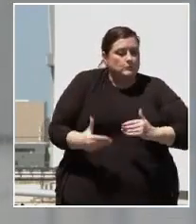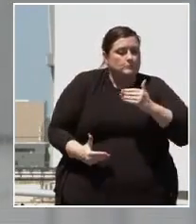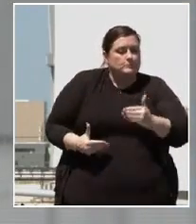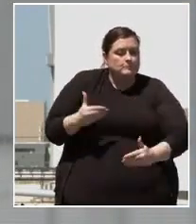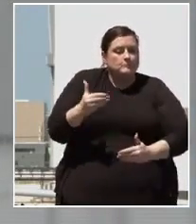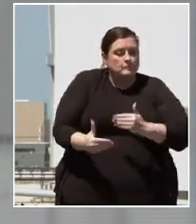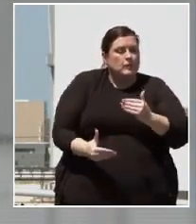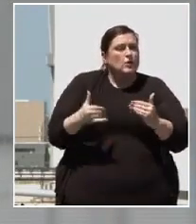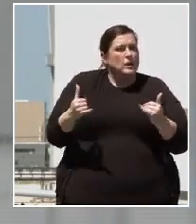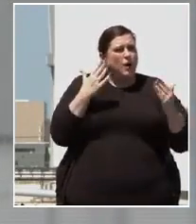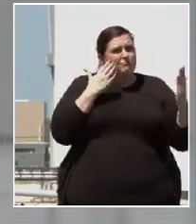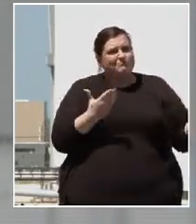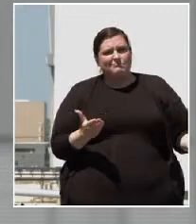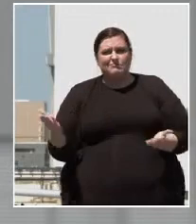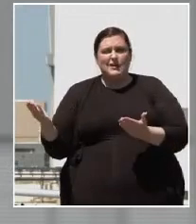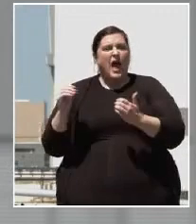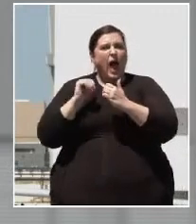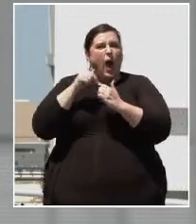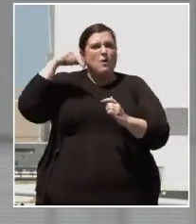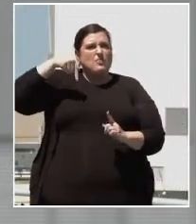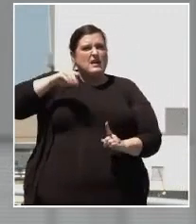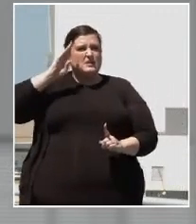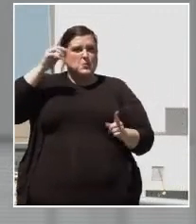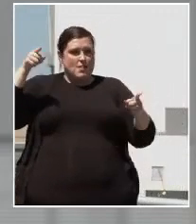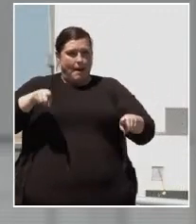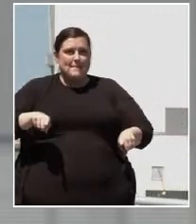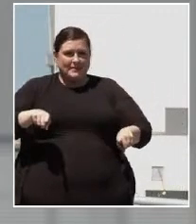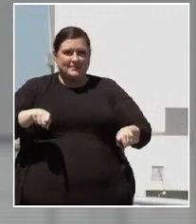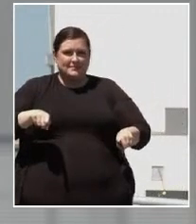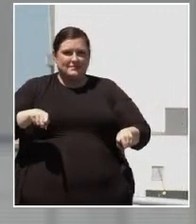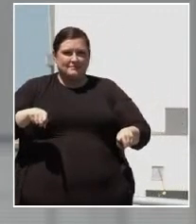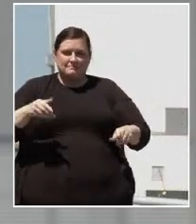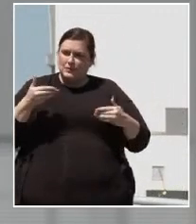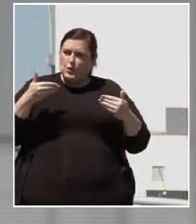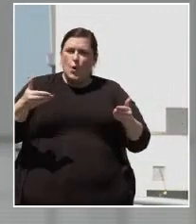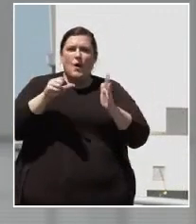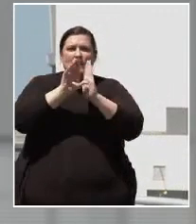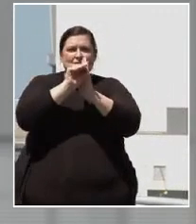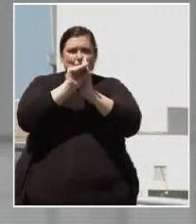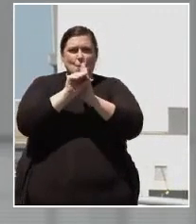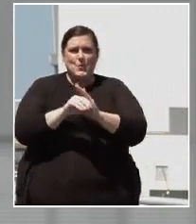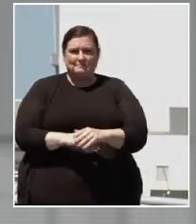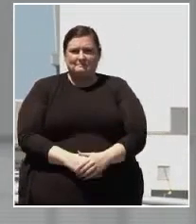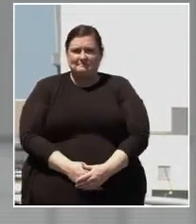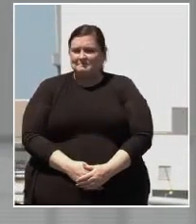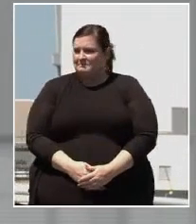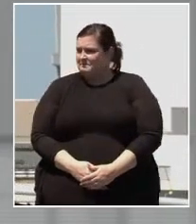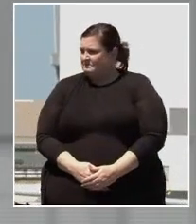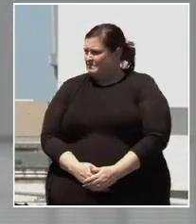let's take a look at how this is going to happen roll the video